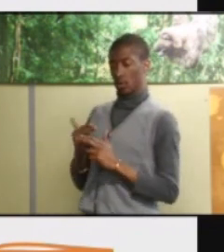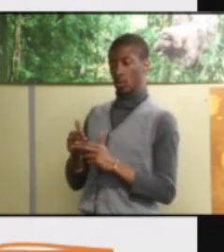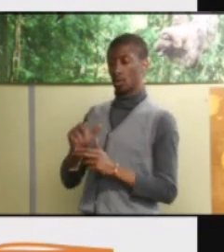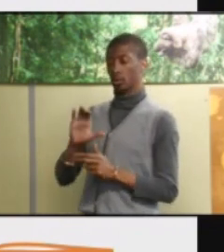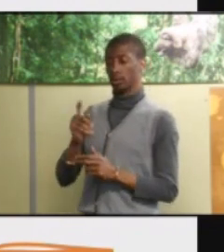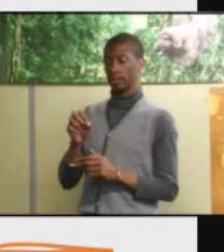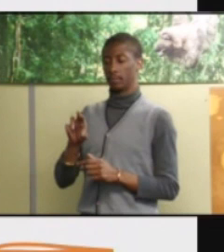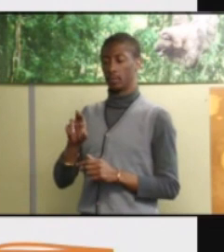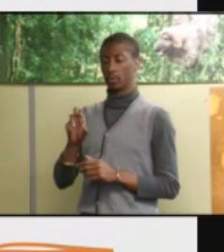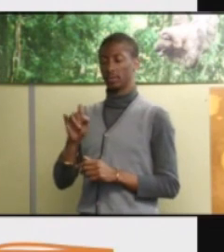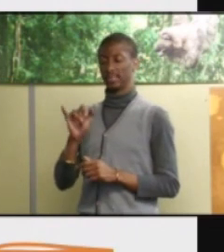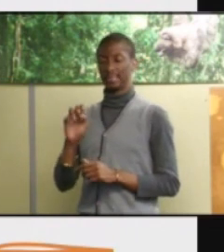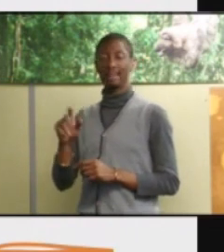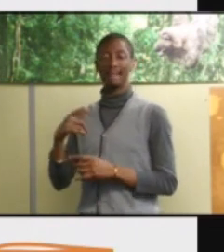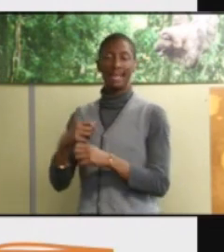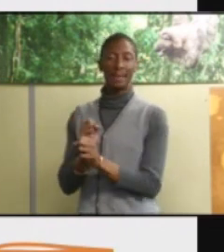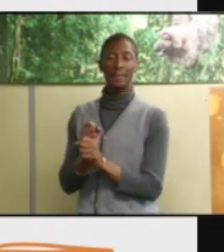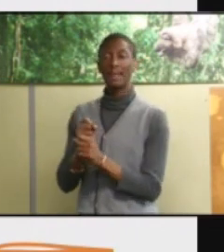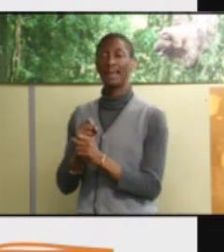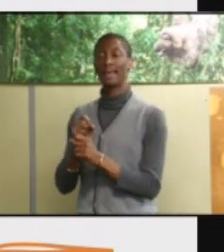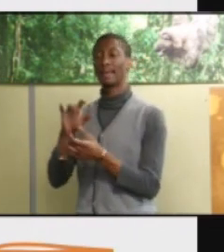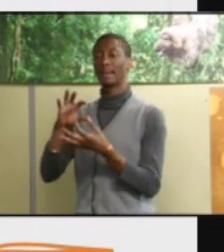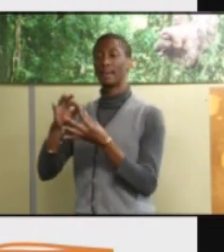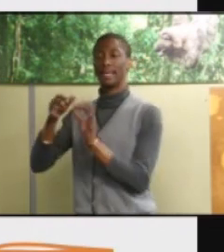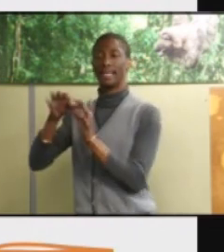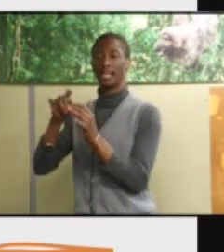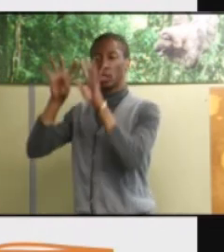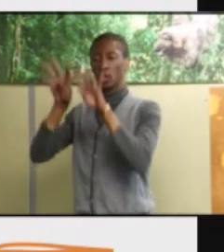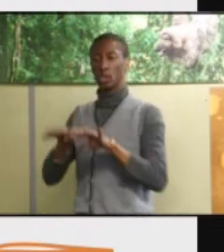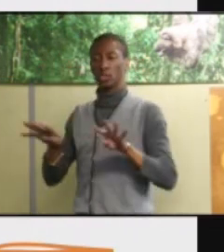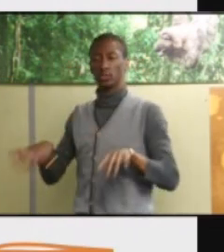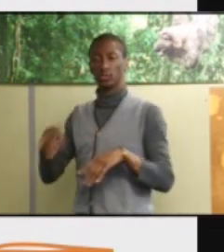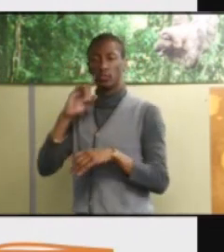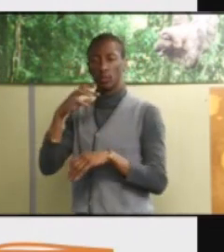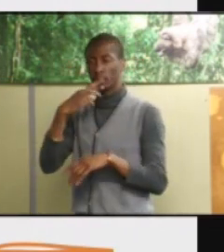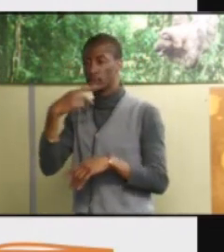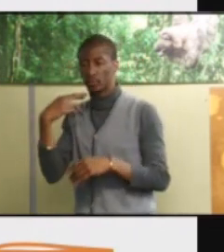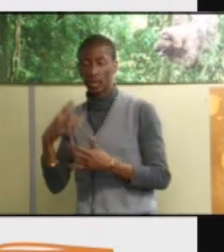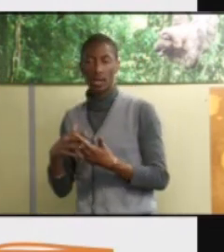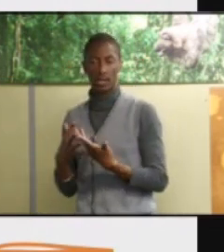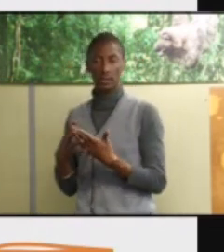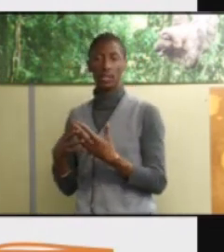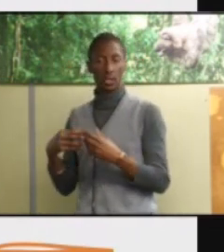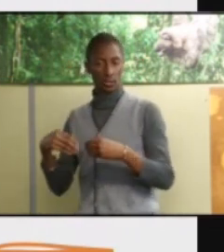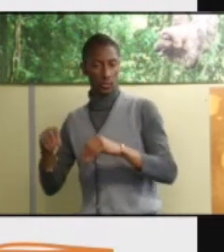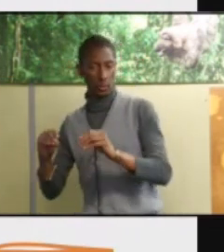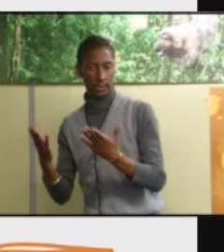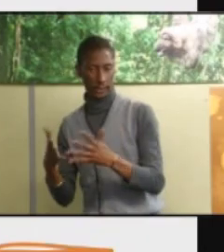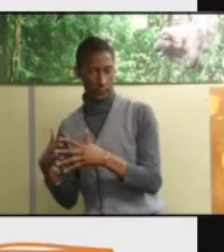They make beaded curtains for restaurants, sold domestically,